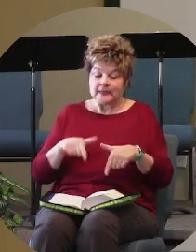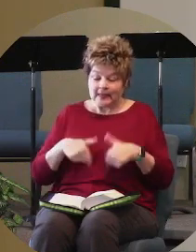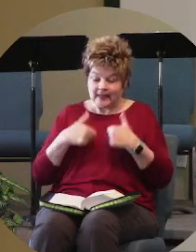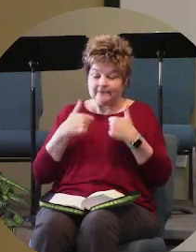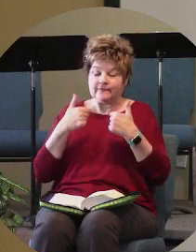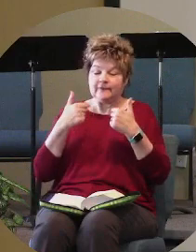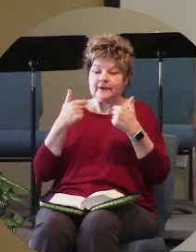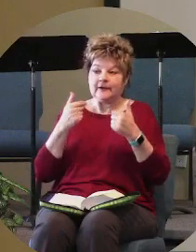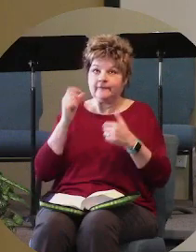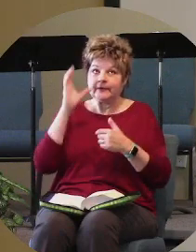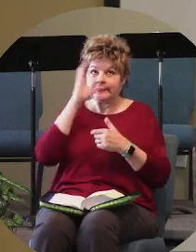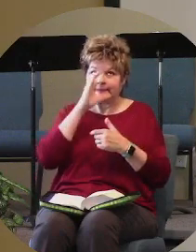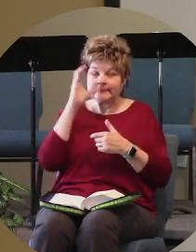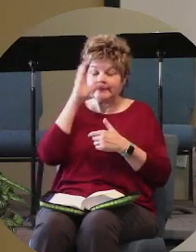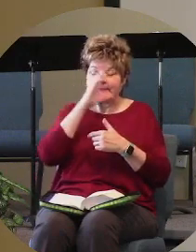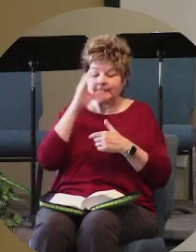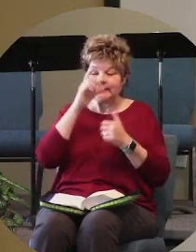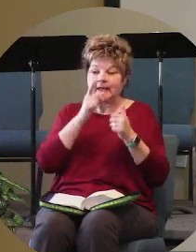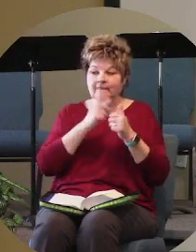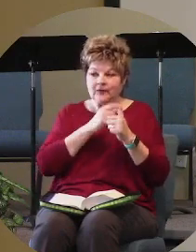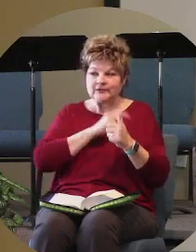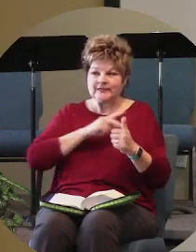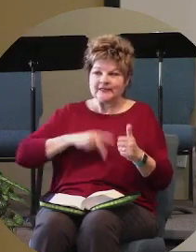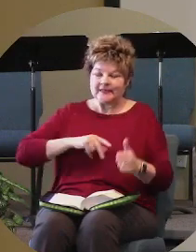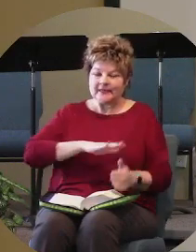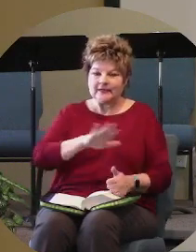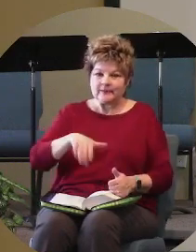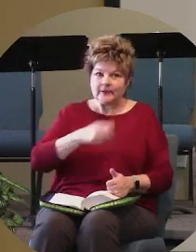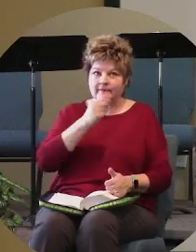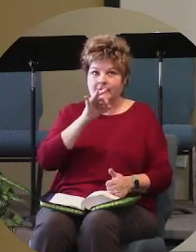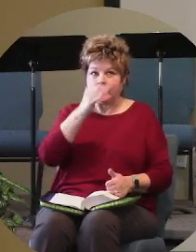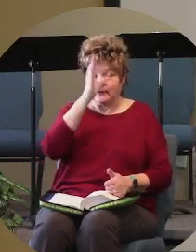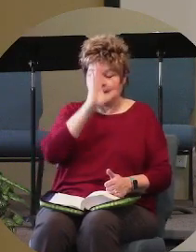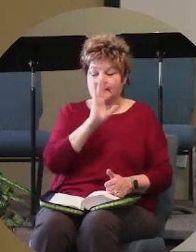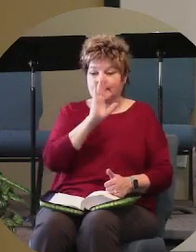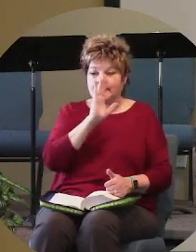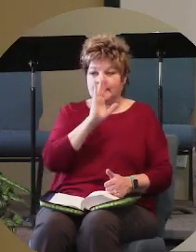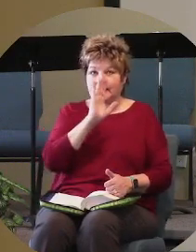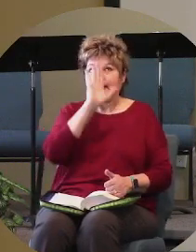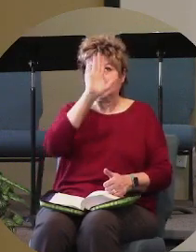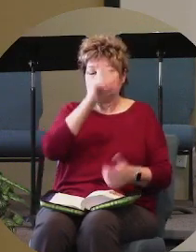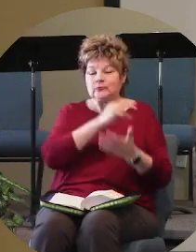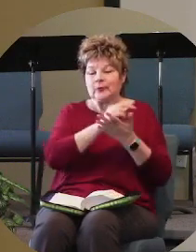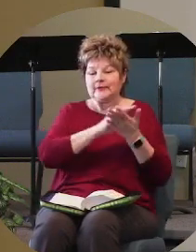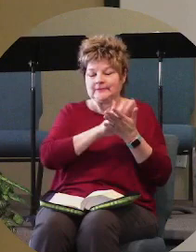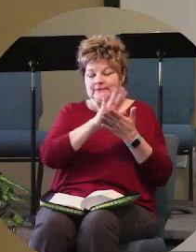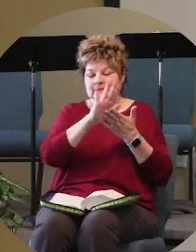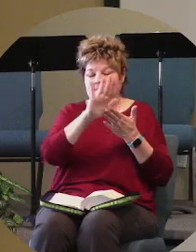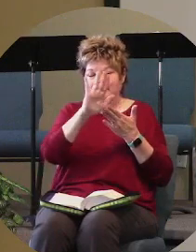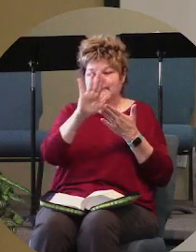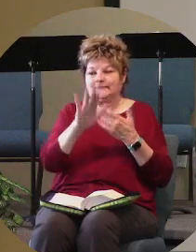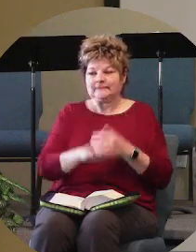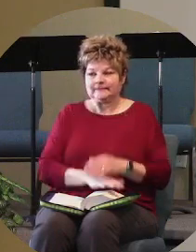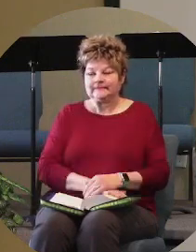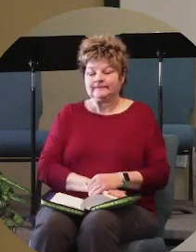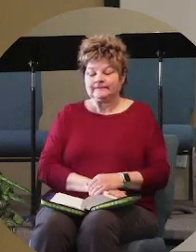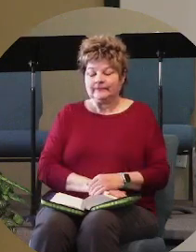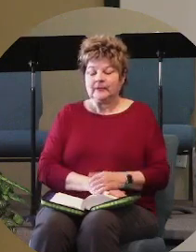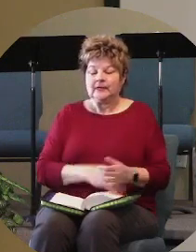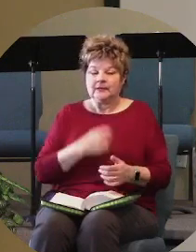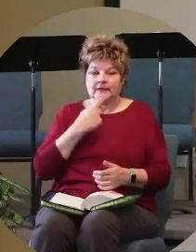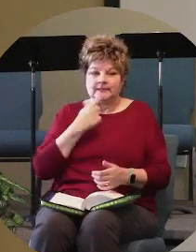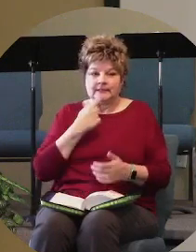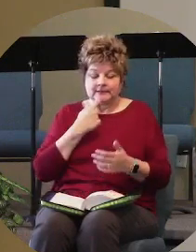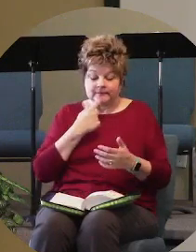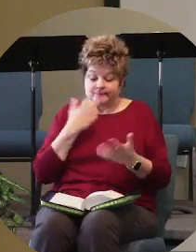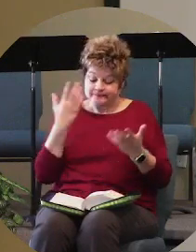of seeking first the kingdom of God and his righteousness. And so he says these things.